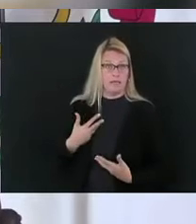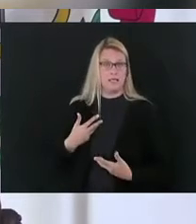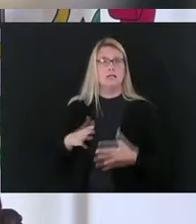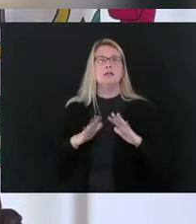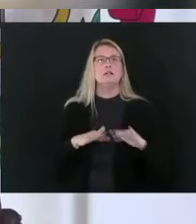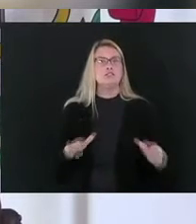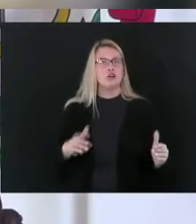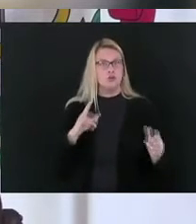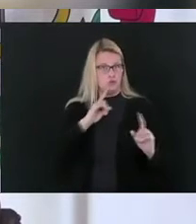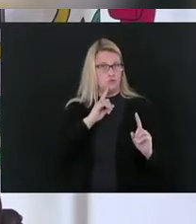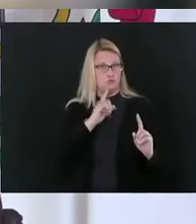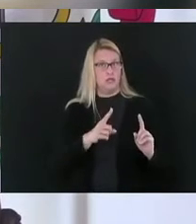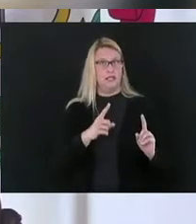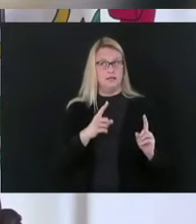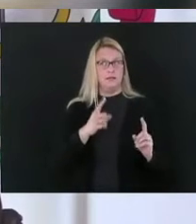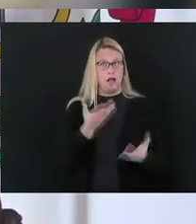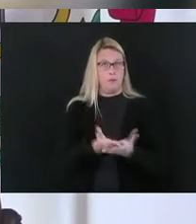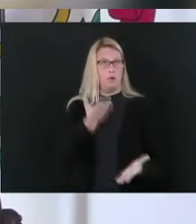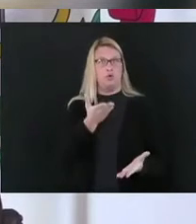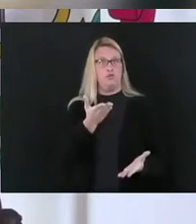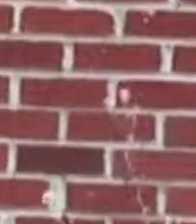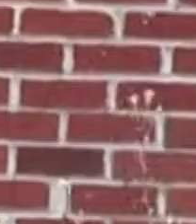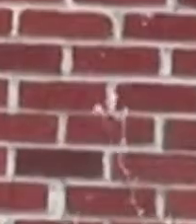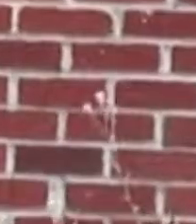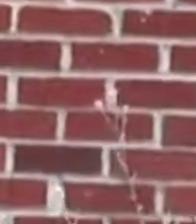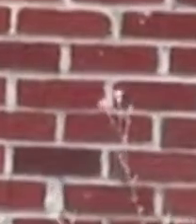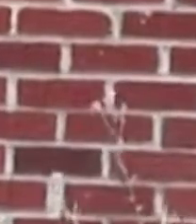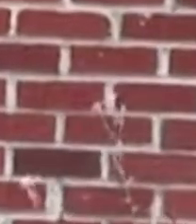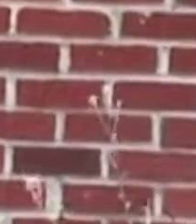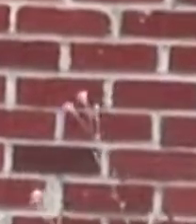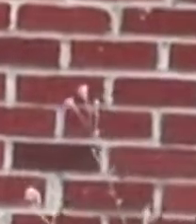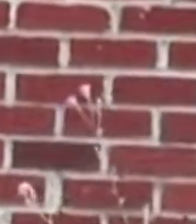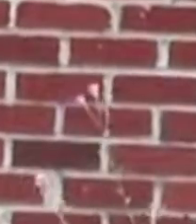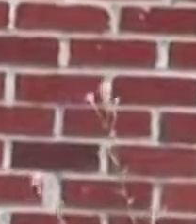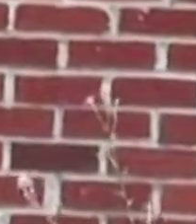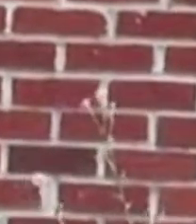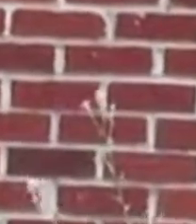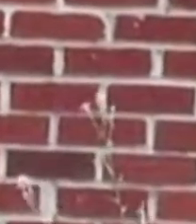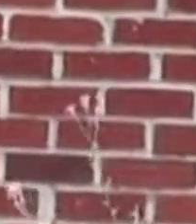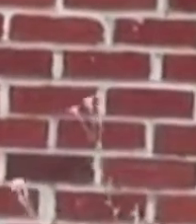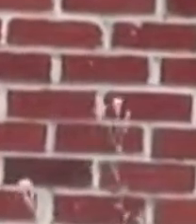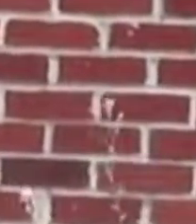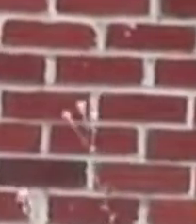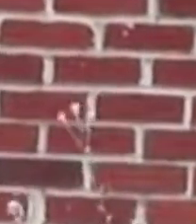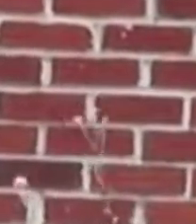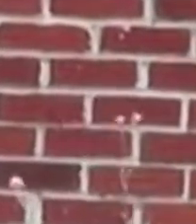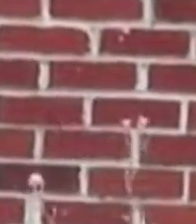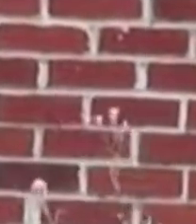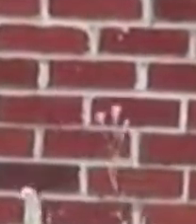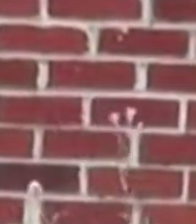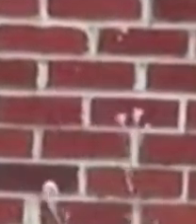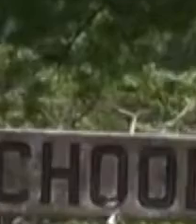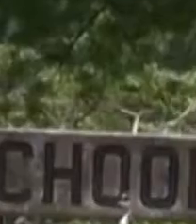that they get a heck of a lot more out of it if they're in school. That seemed to be the case in Randolph County, where the